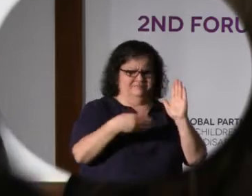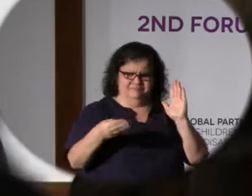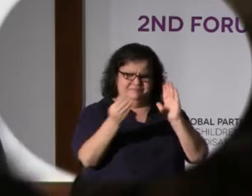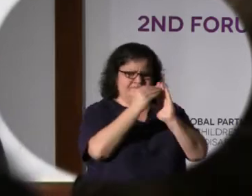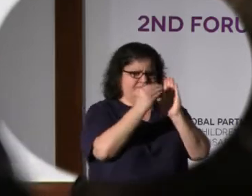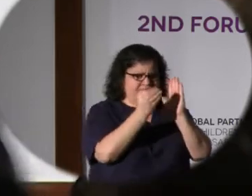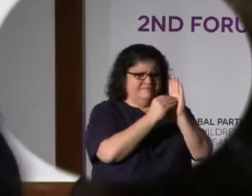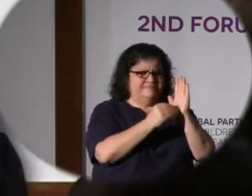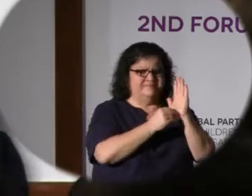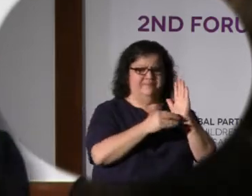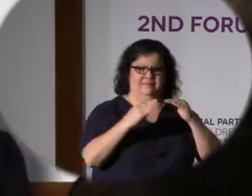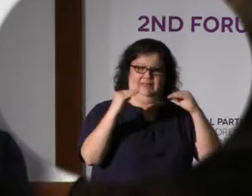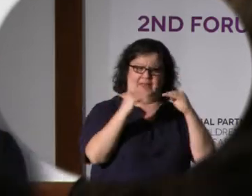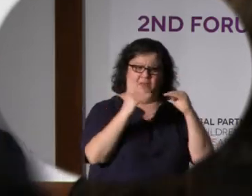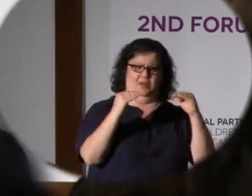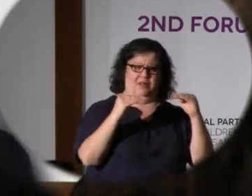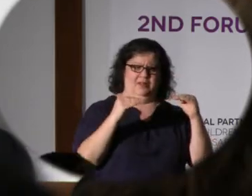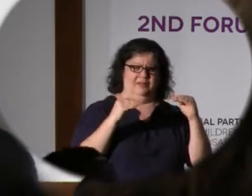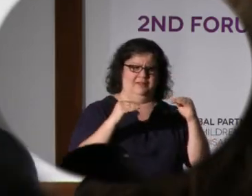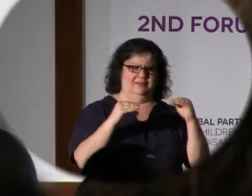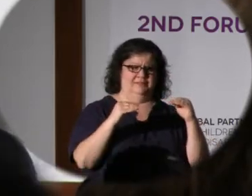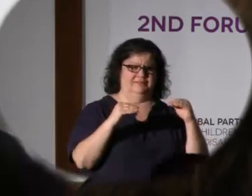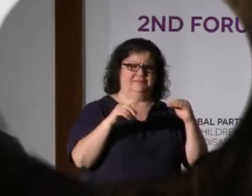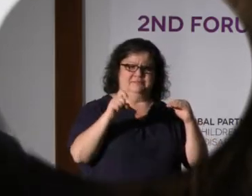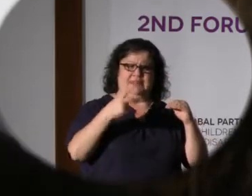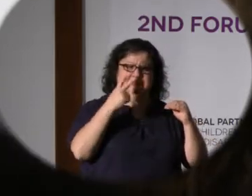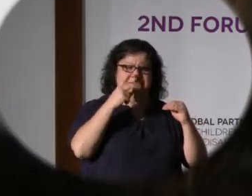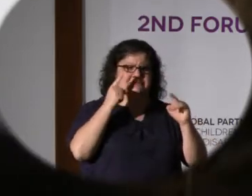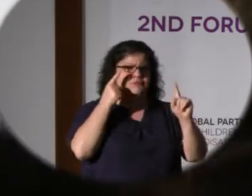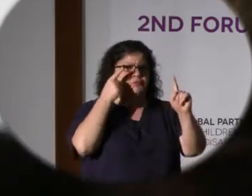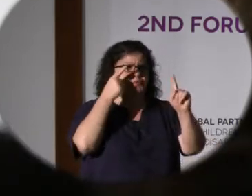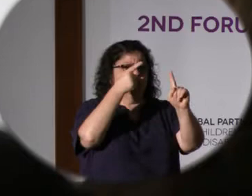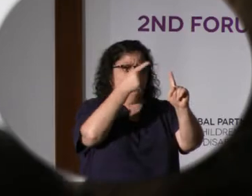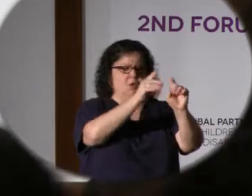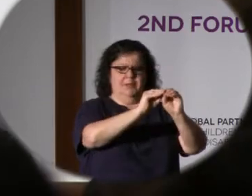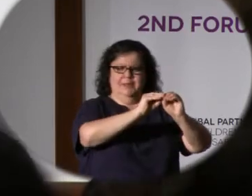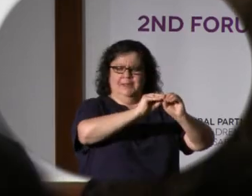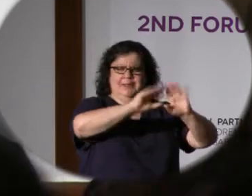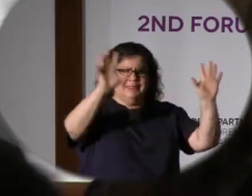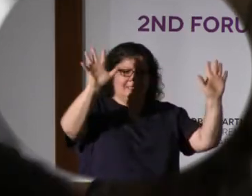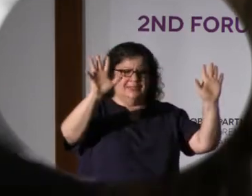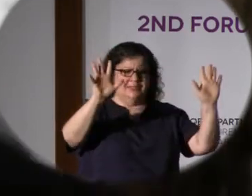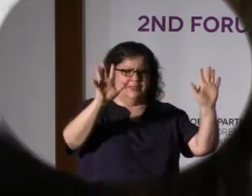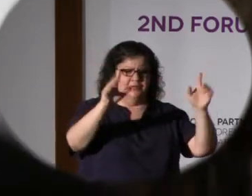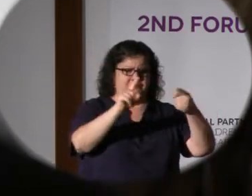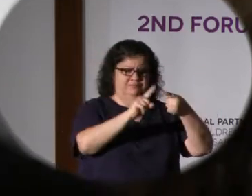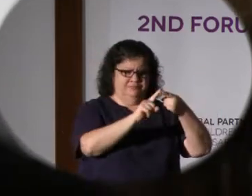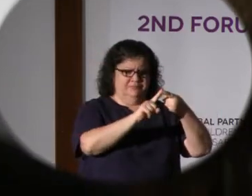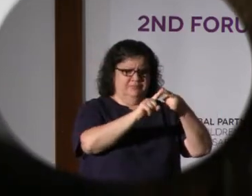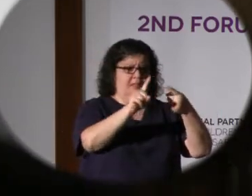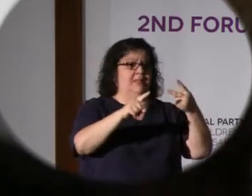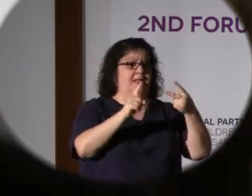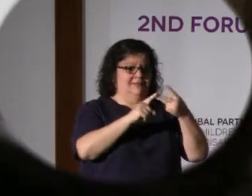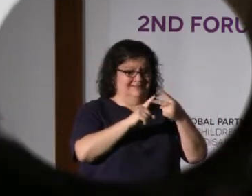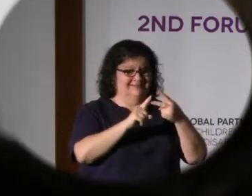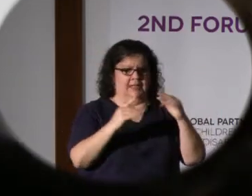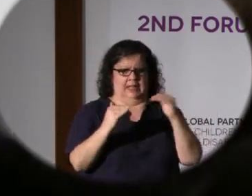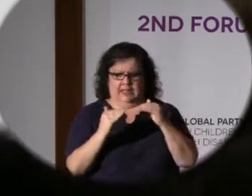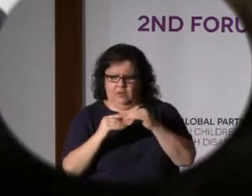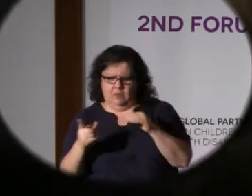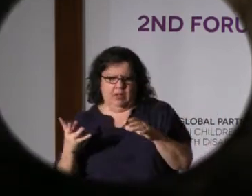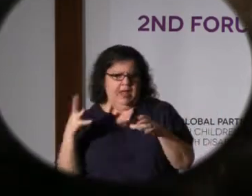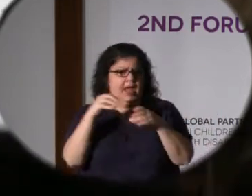targets which integrate equality concerns. We need to collect data and information which